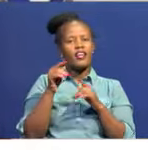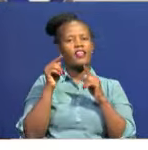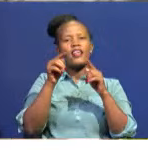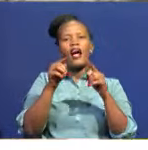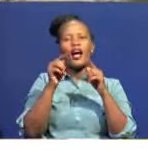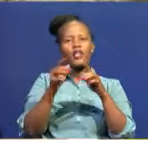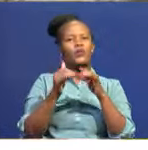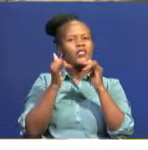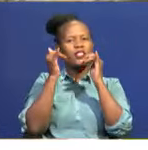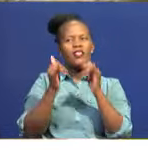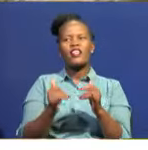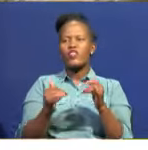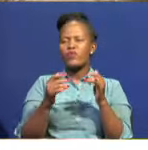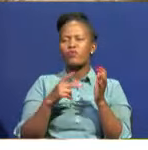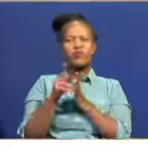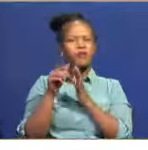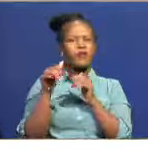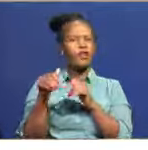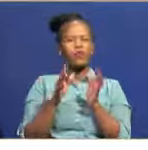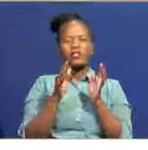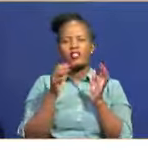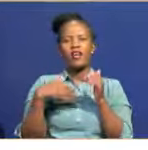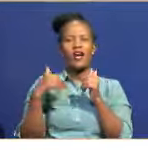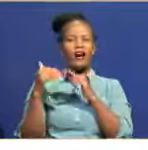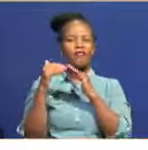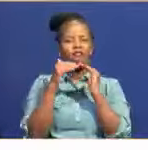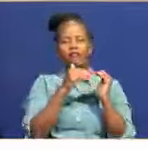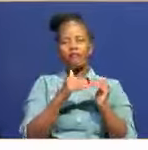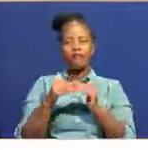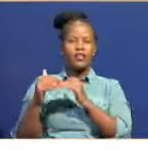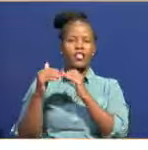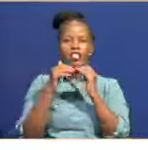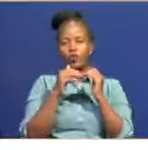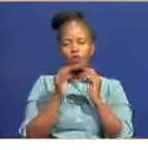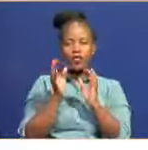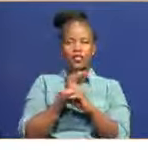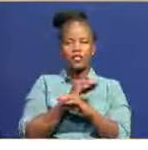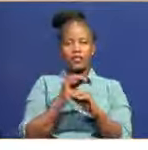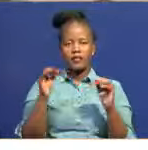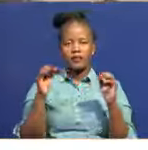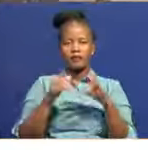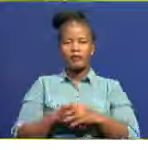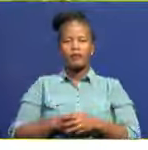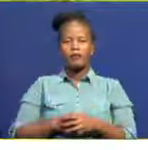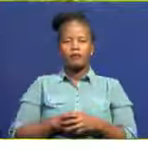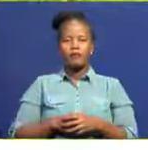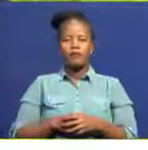which he said creates inequity. Give us in Minor, Easy Friday.